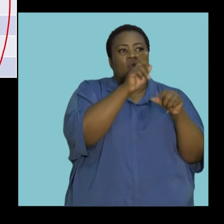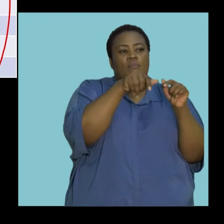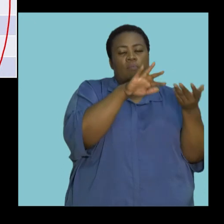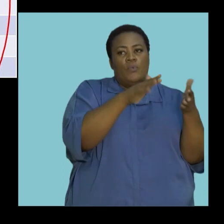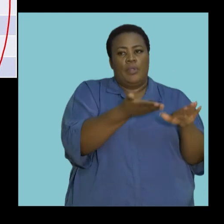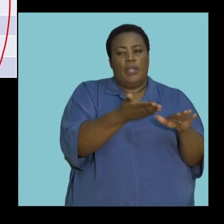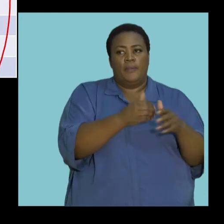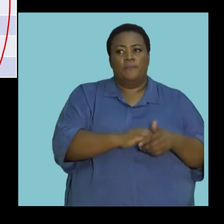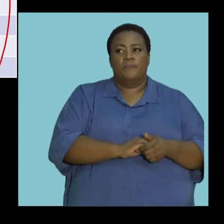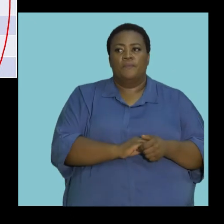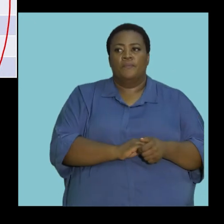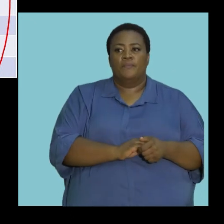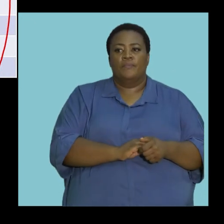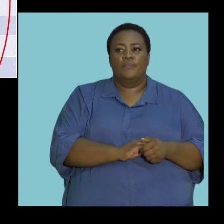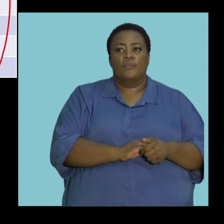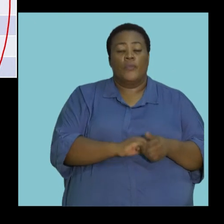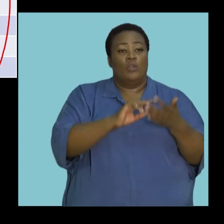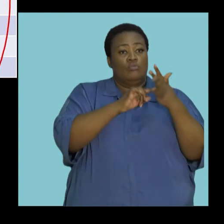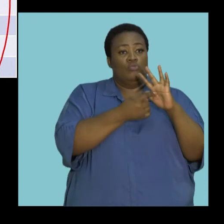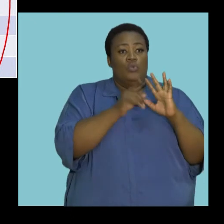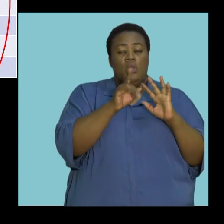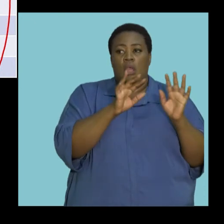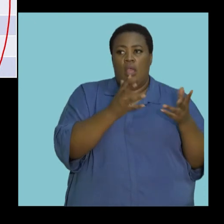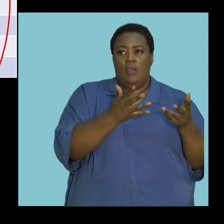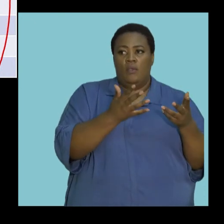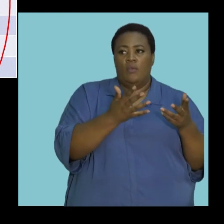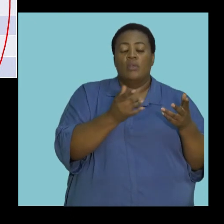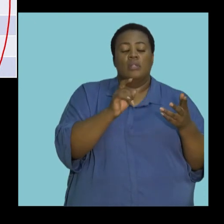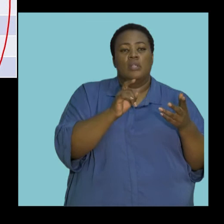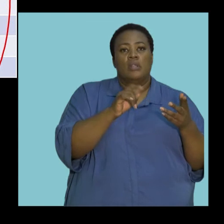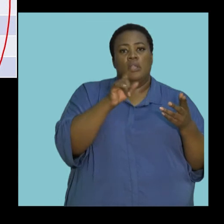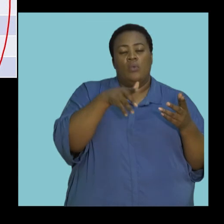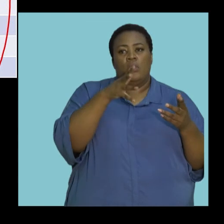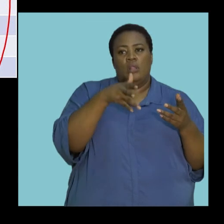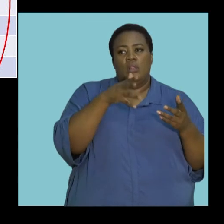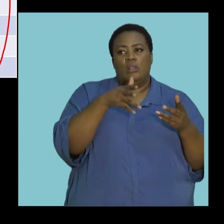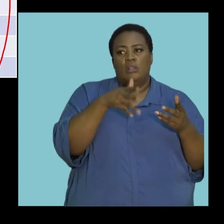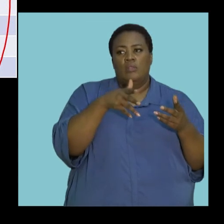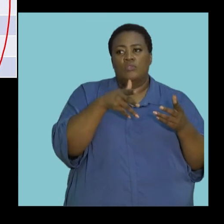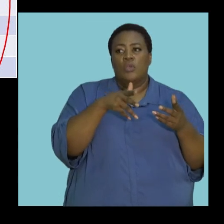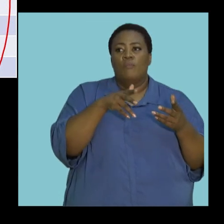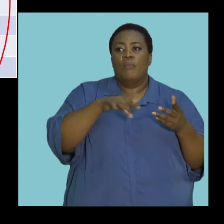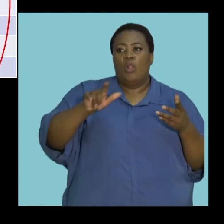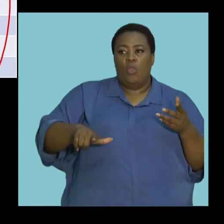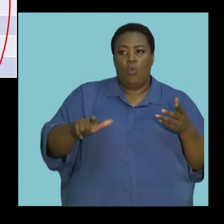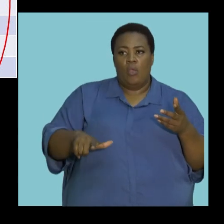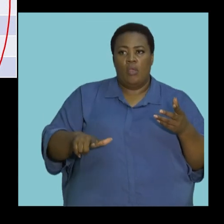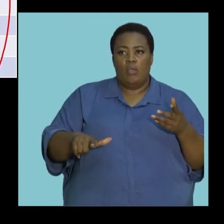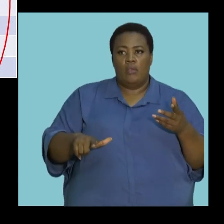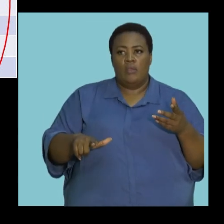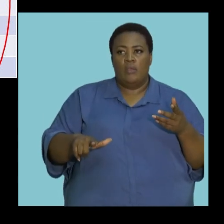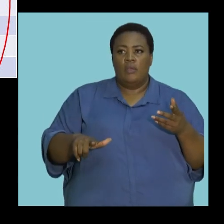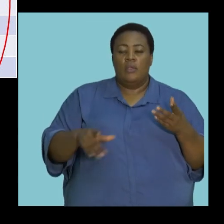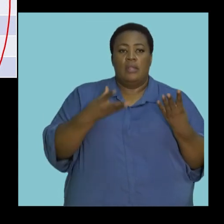of deaths, and I'll illustrate that accordingly. I will then have to illustrate my